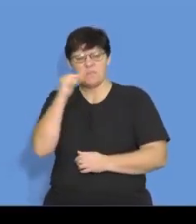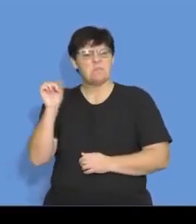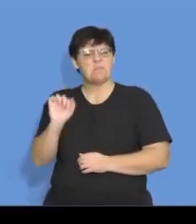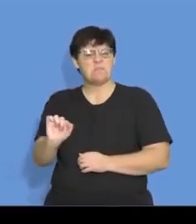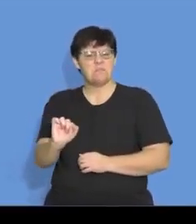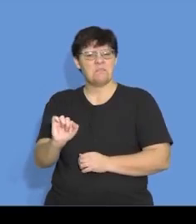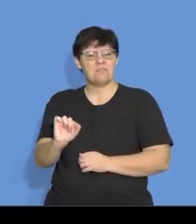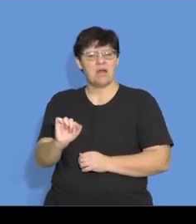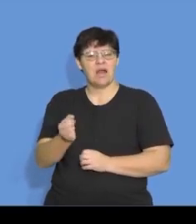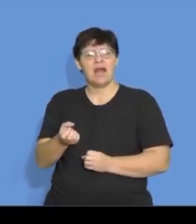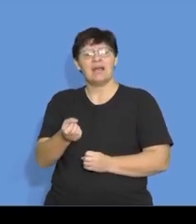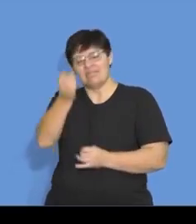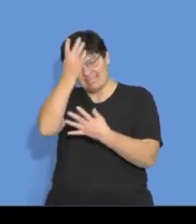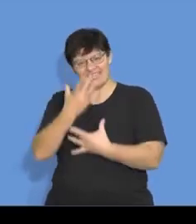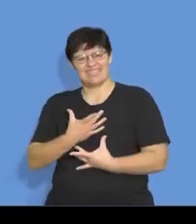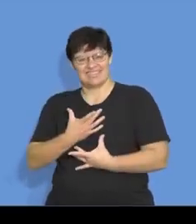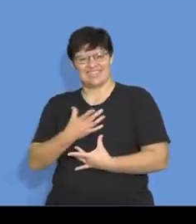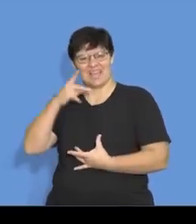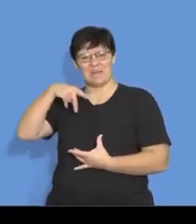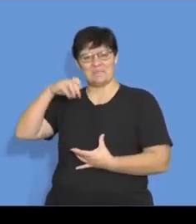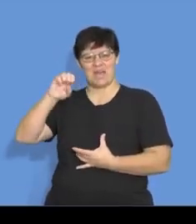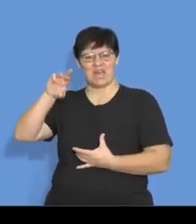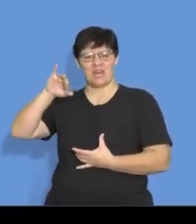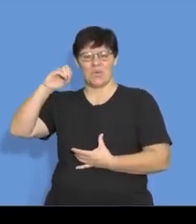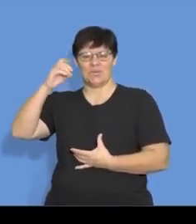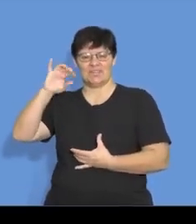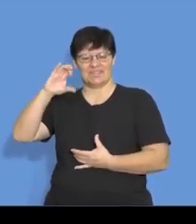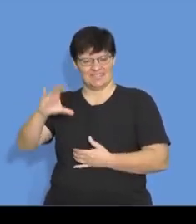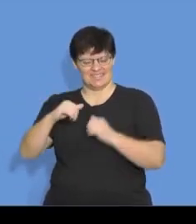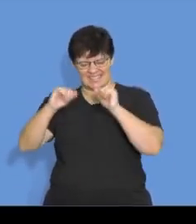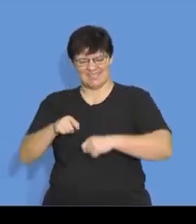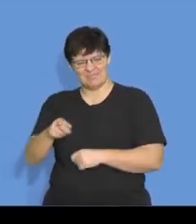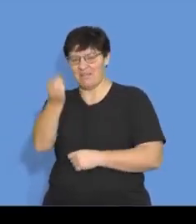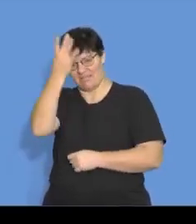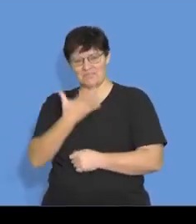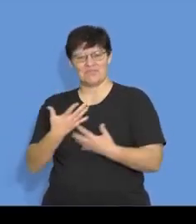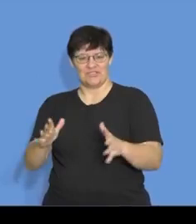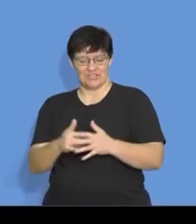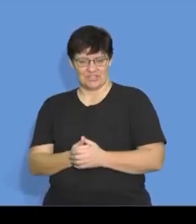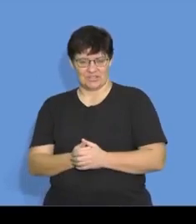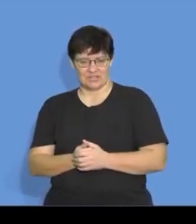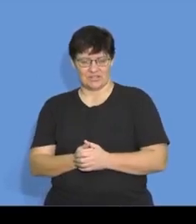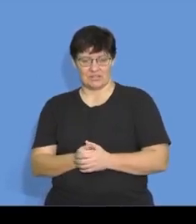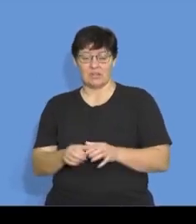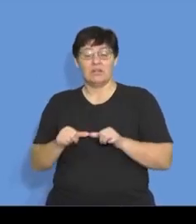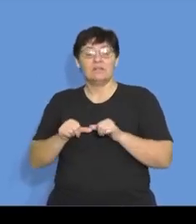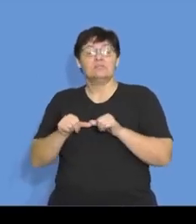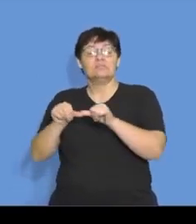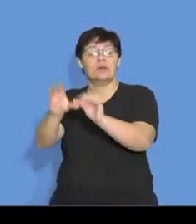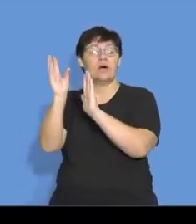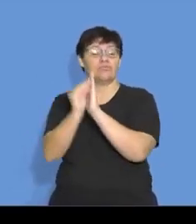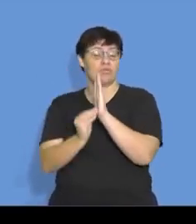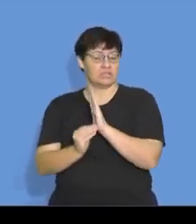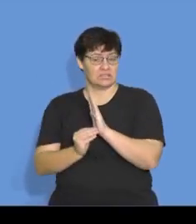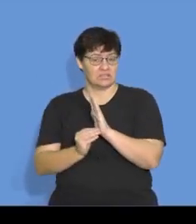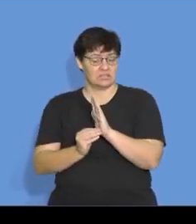name. The name gives away what the system is all about. There is no continuous